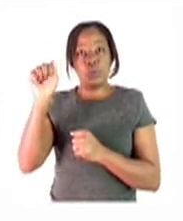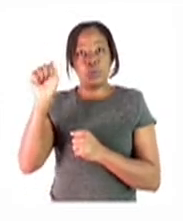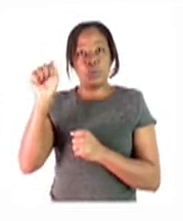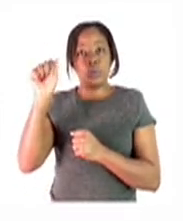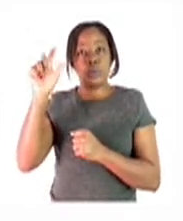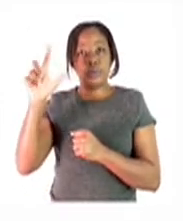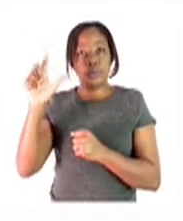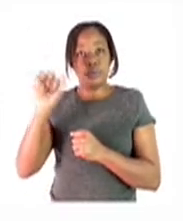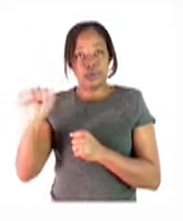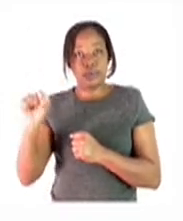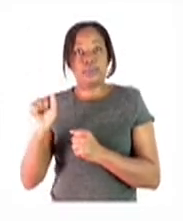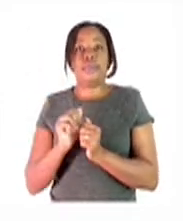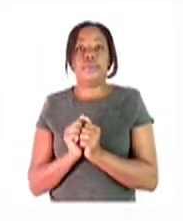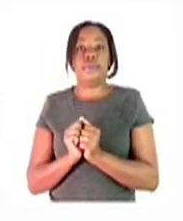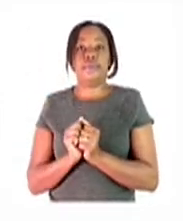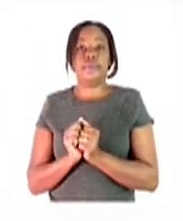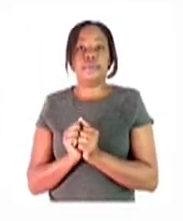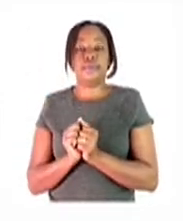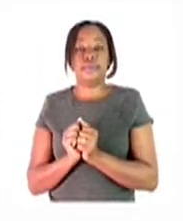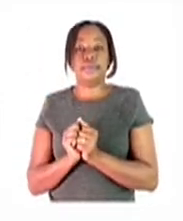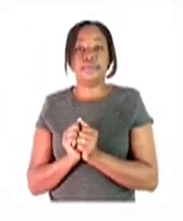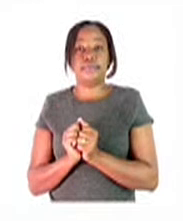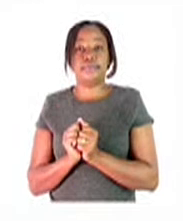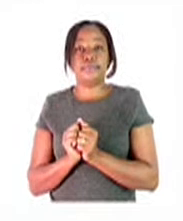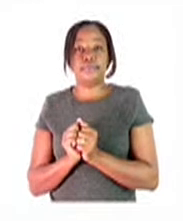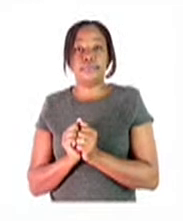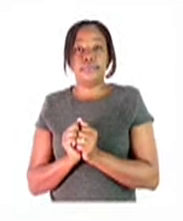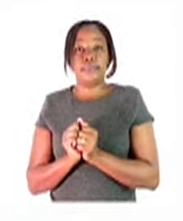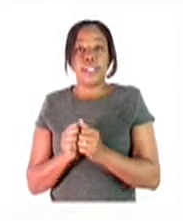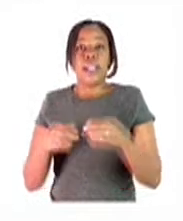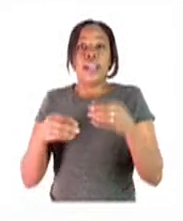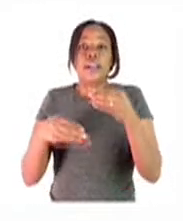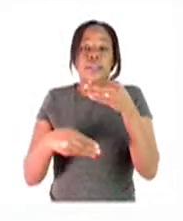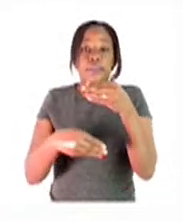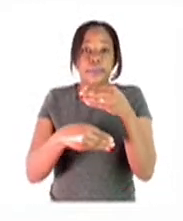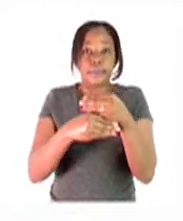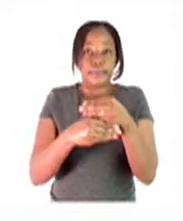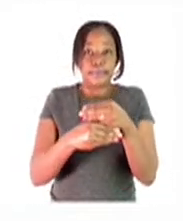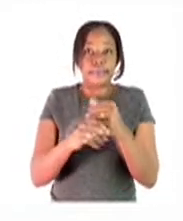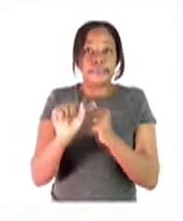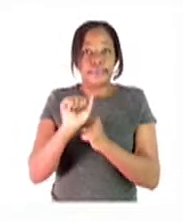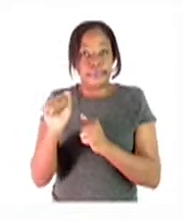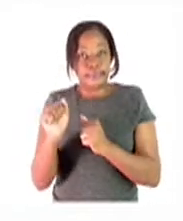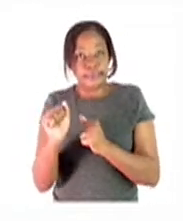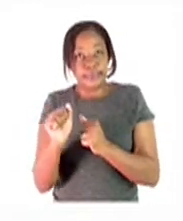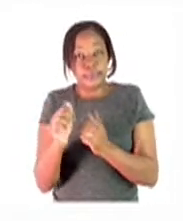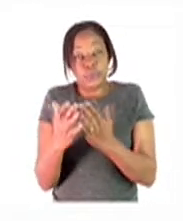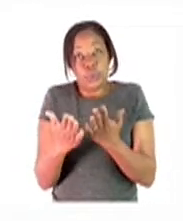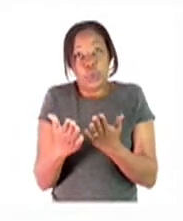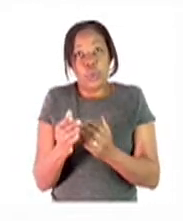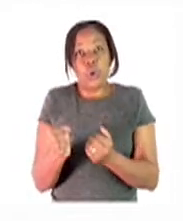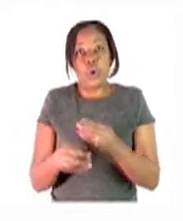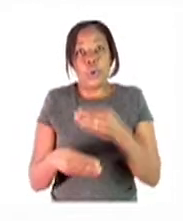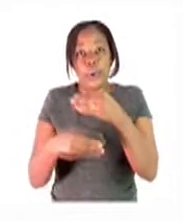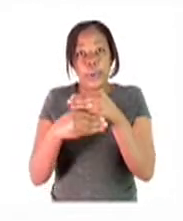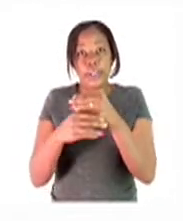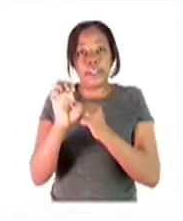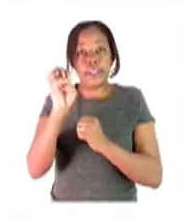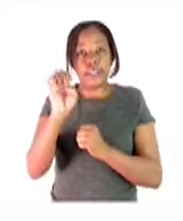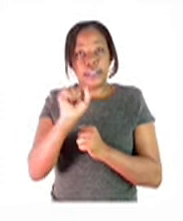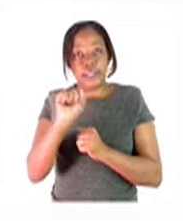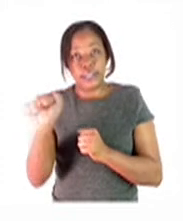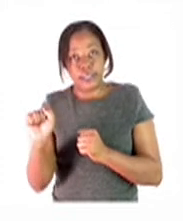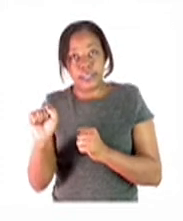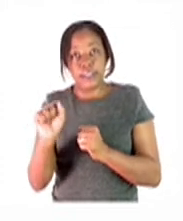word by adding an S or an ES. When we write a word in singular, we write